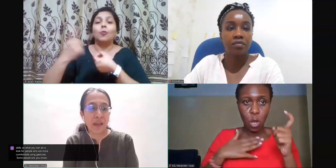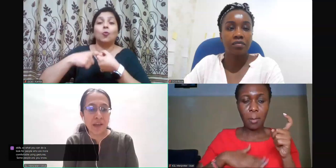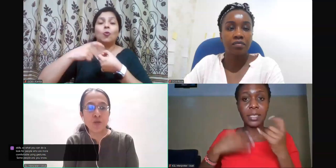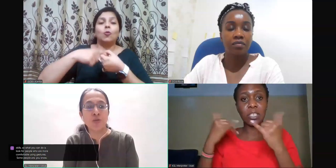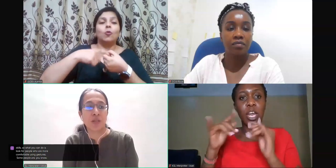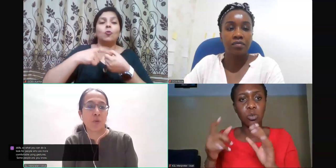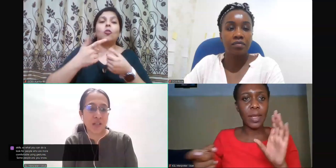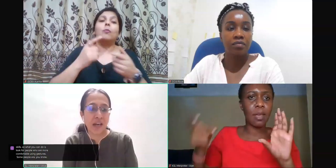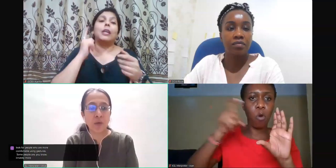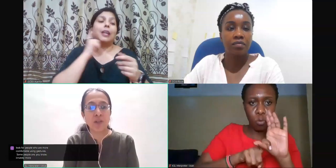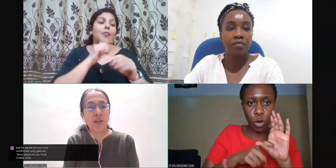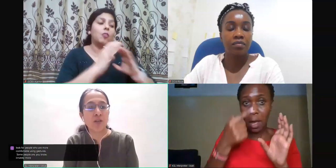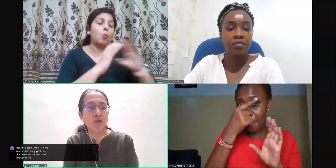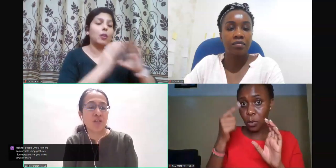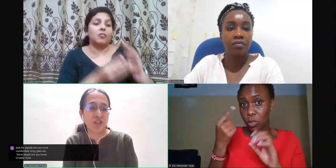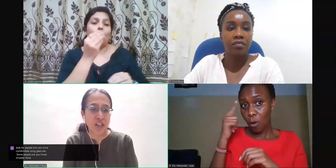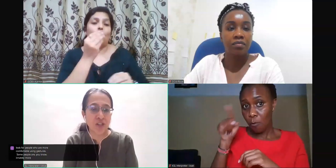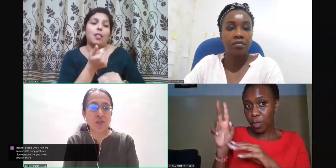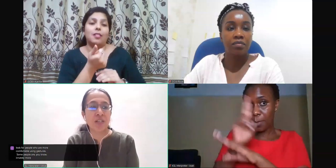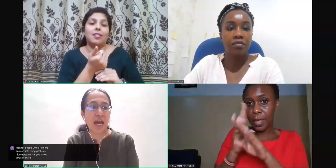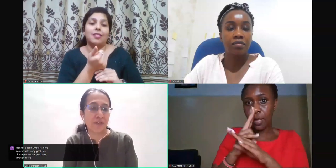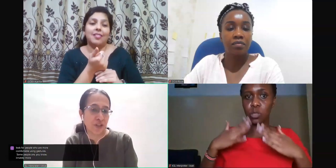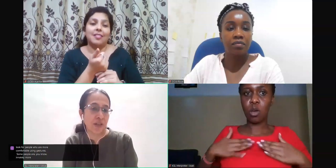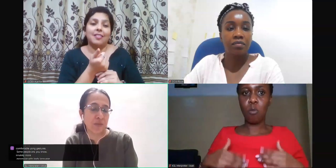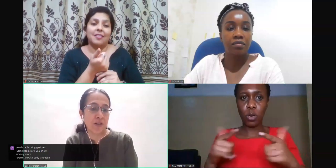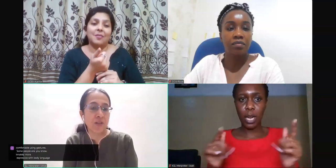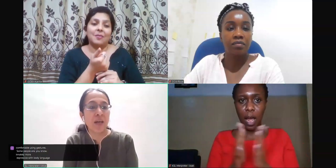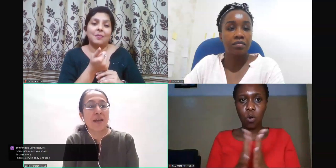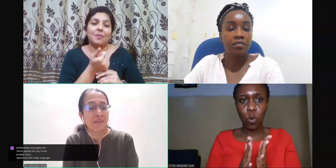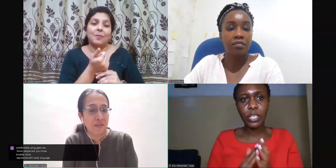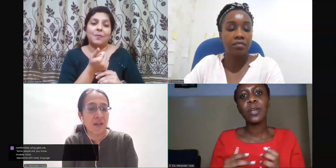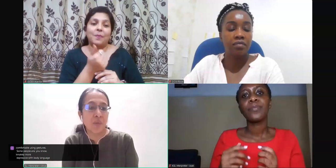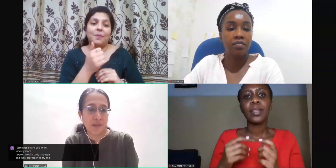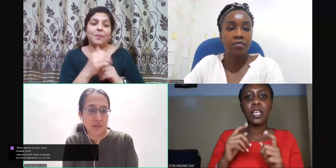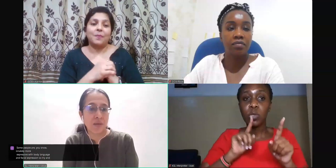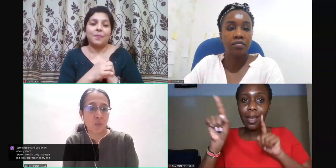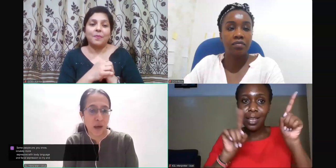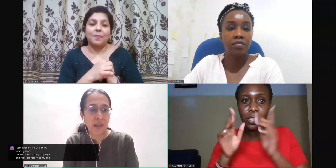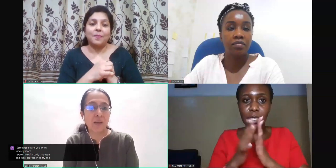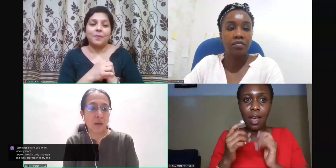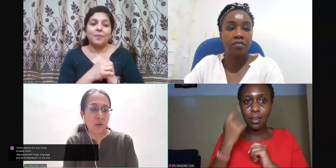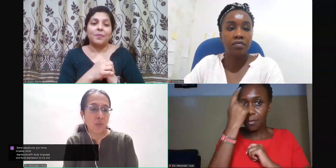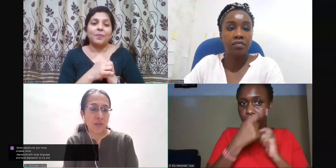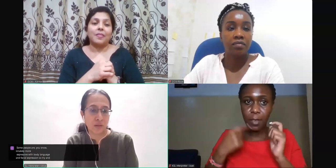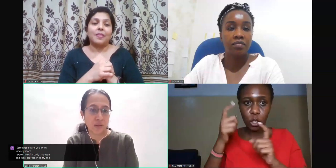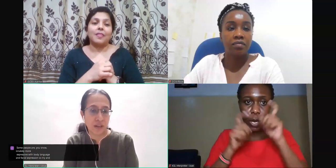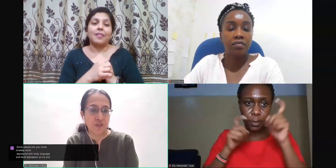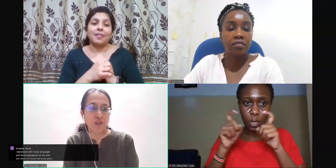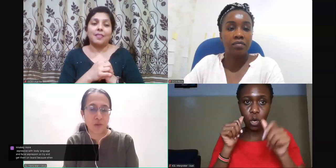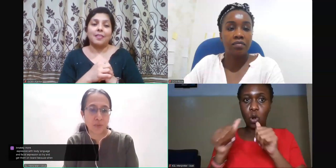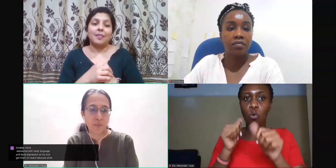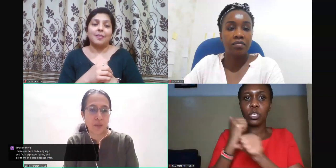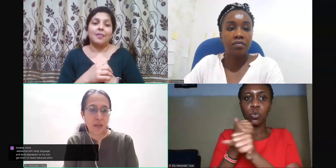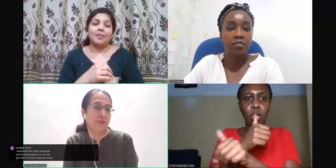because when they use their body language, they use their gestures and facial expressions, that really works well with